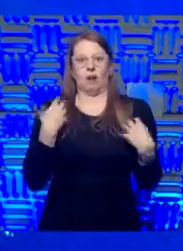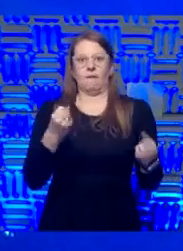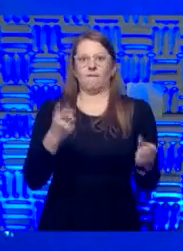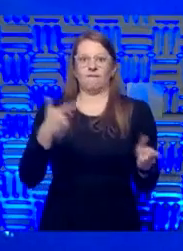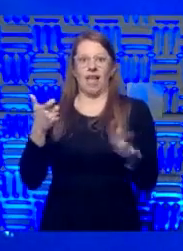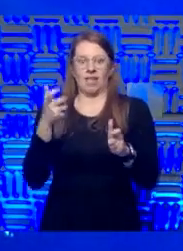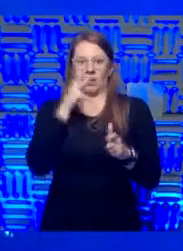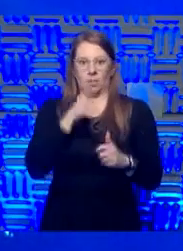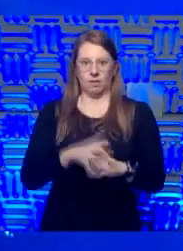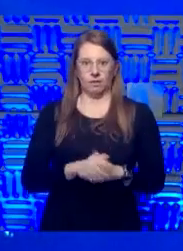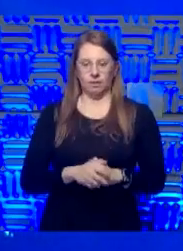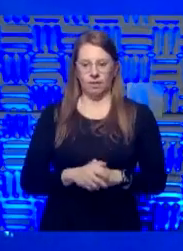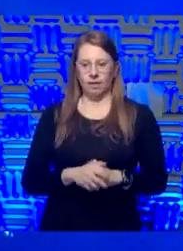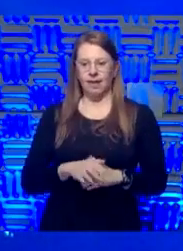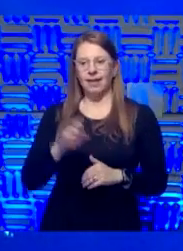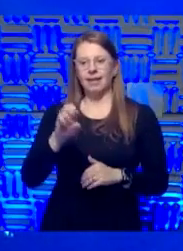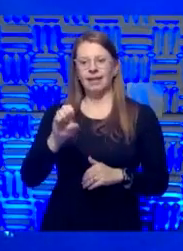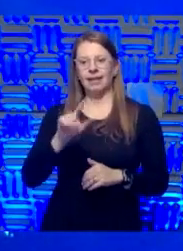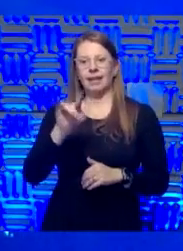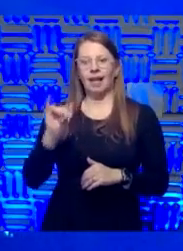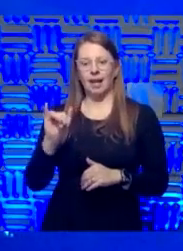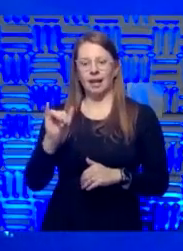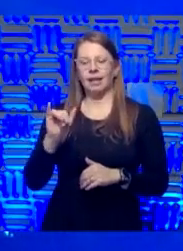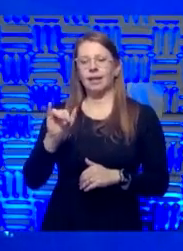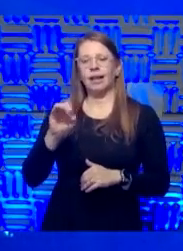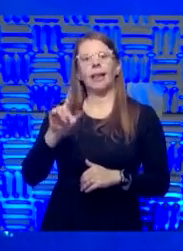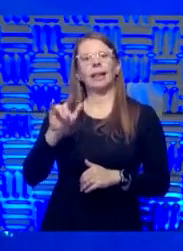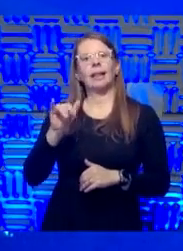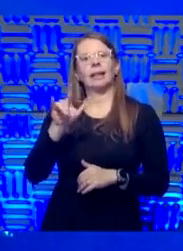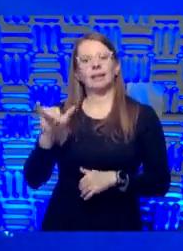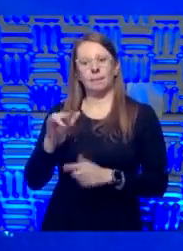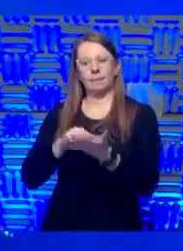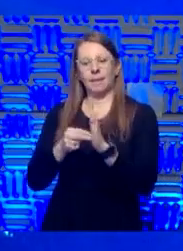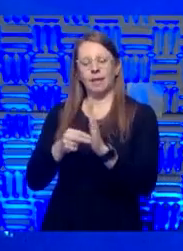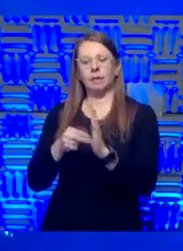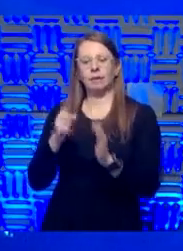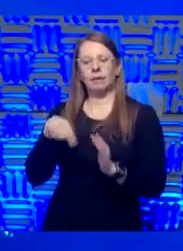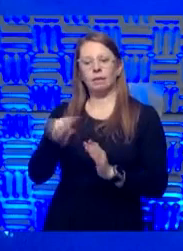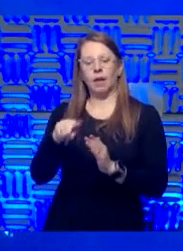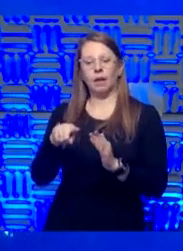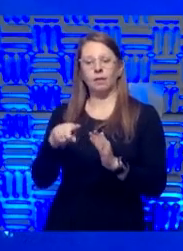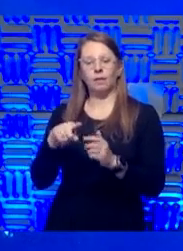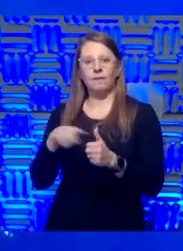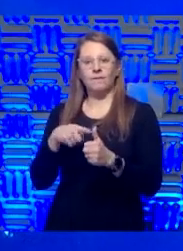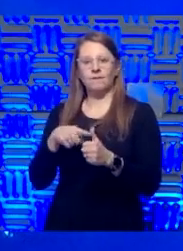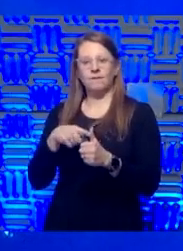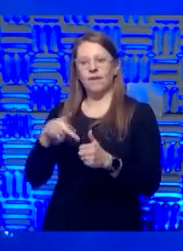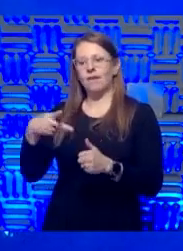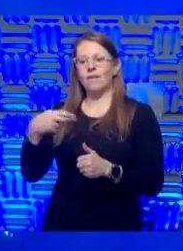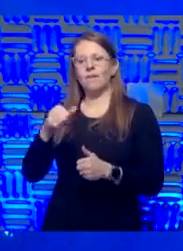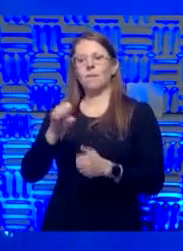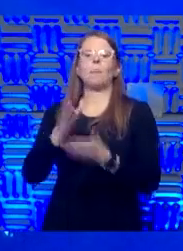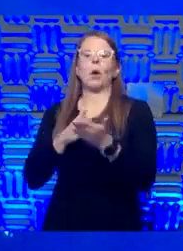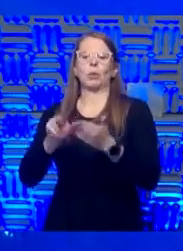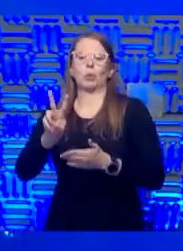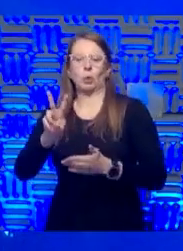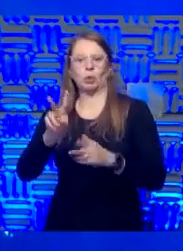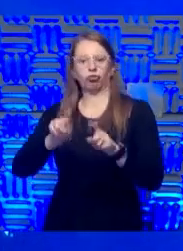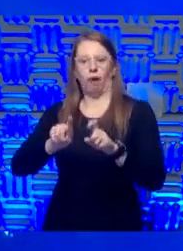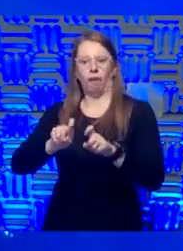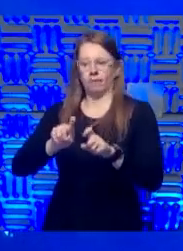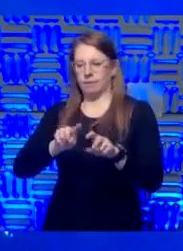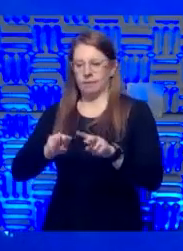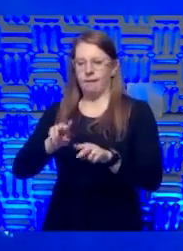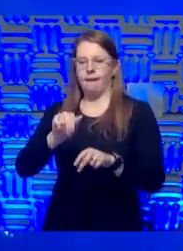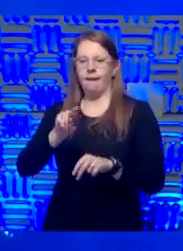Eli Lilly was coming out, announced yesterday that they were in phase 1-2 trials looking at an antibody based upon the